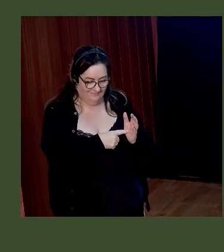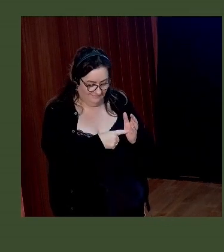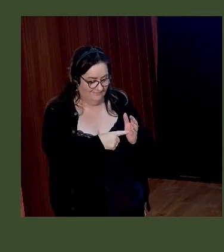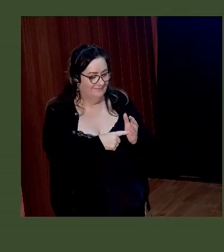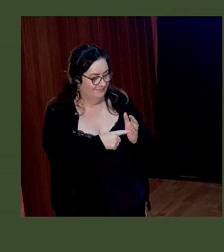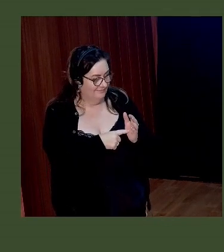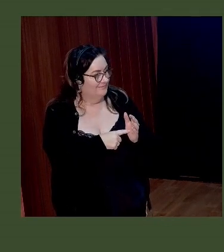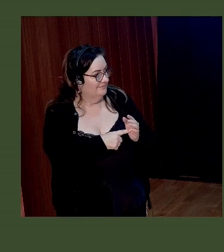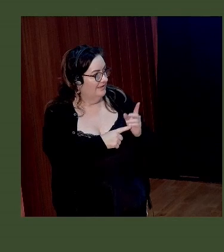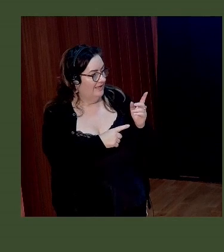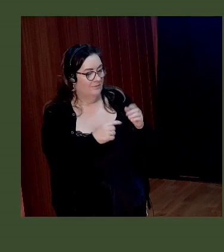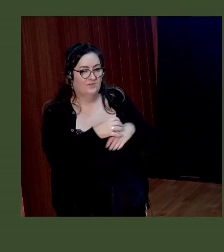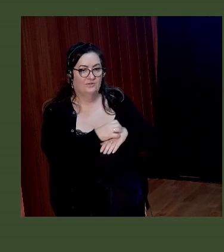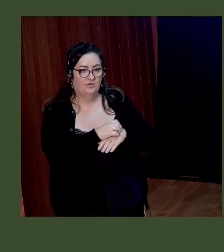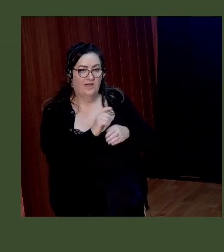and this was the draft treaty